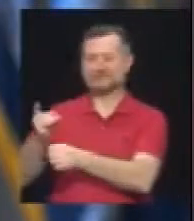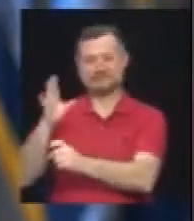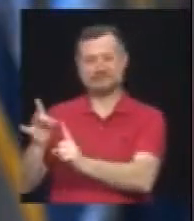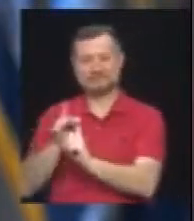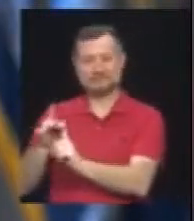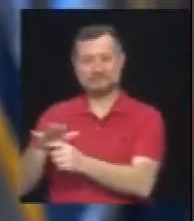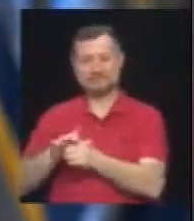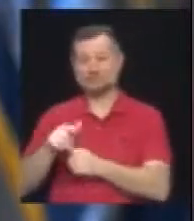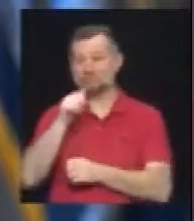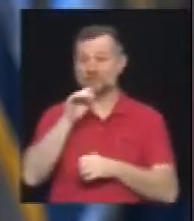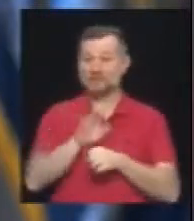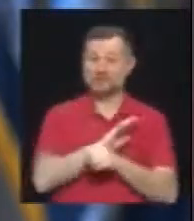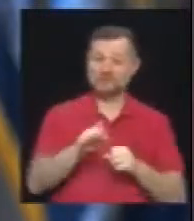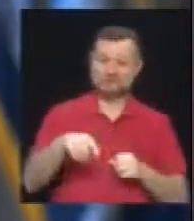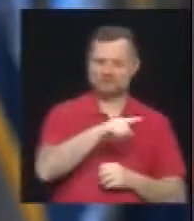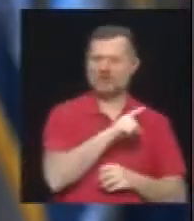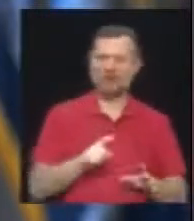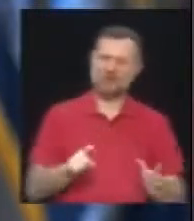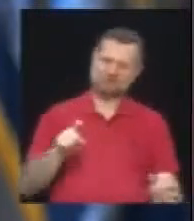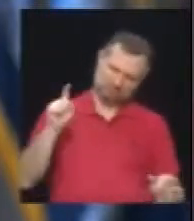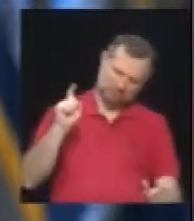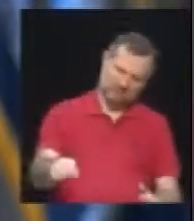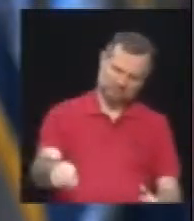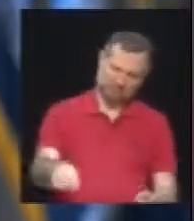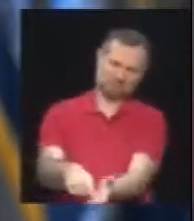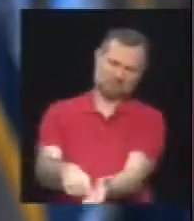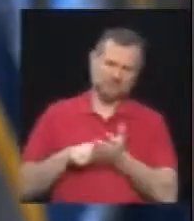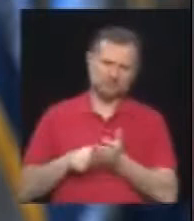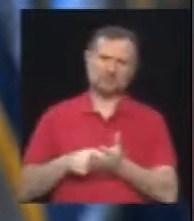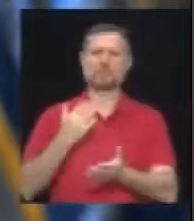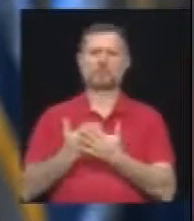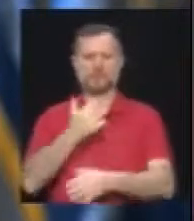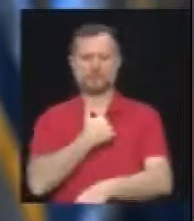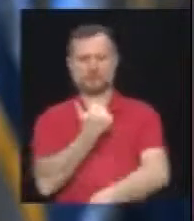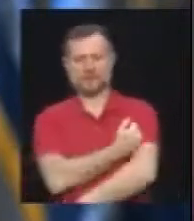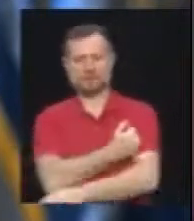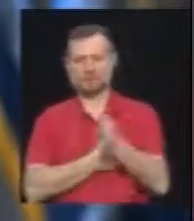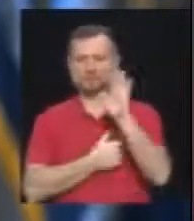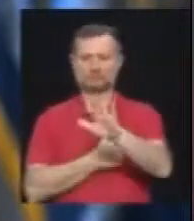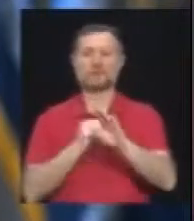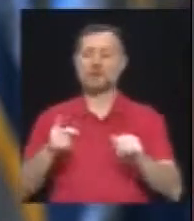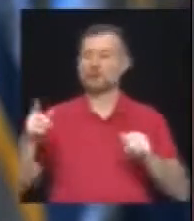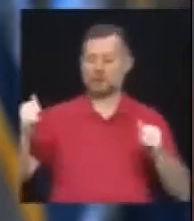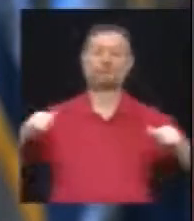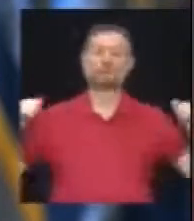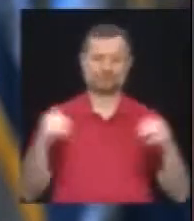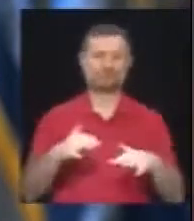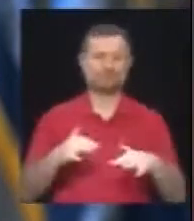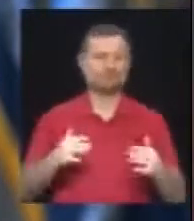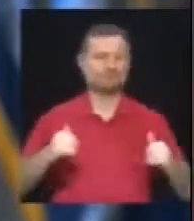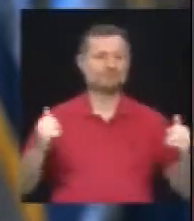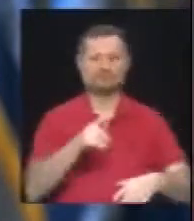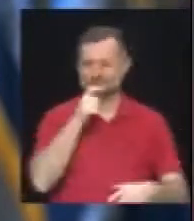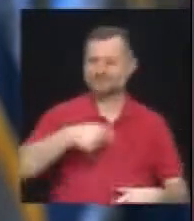businesses must mandate proof of vaccination for large gatherings. Now,